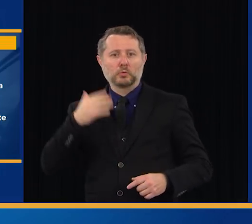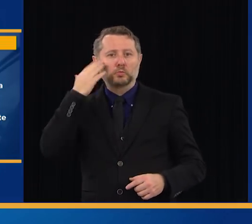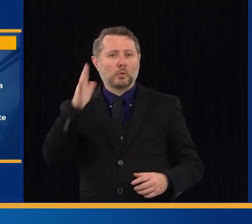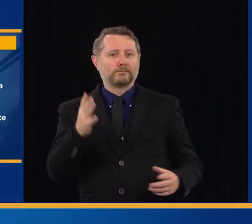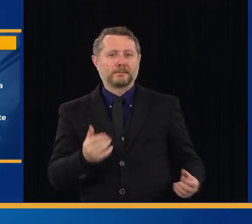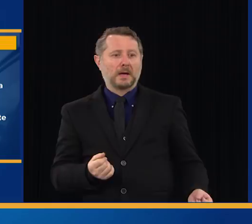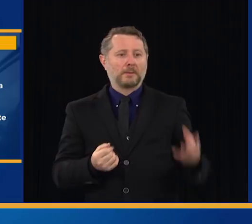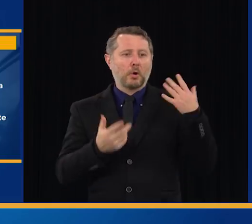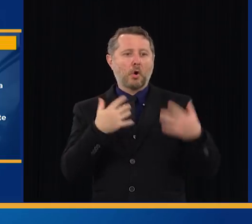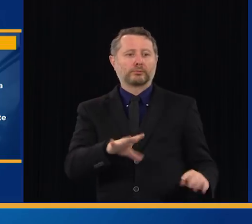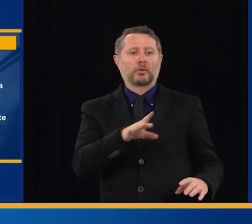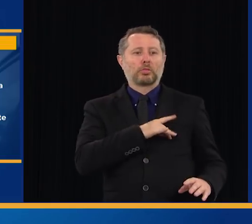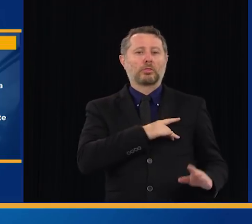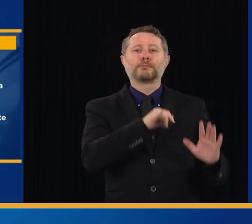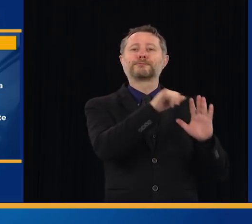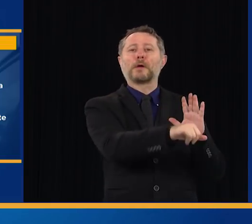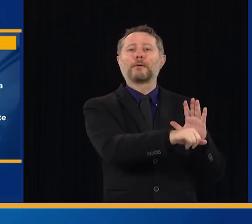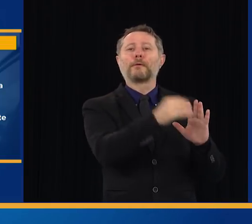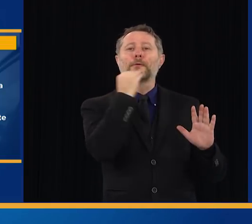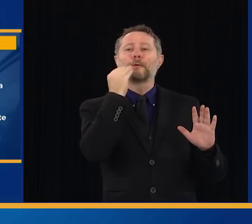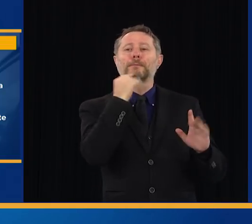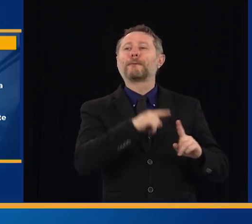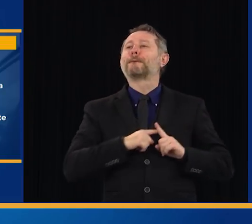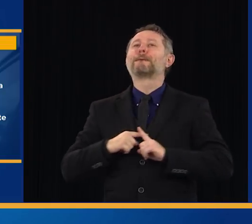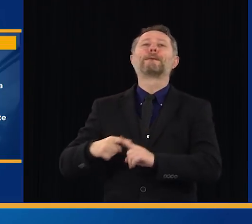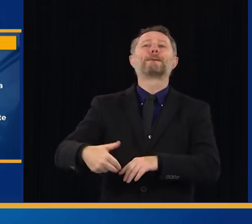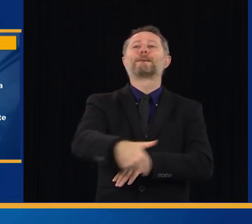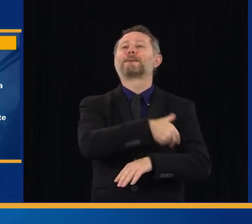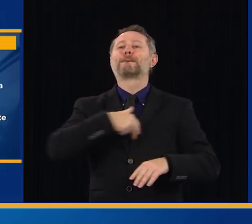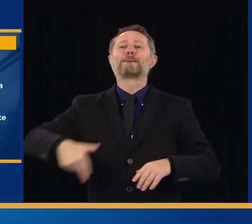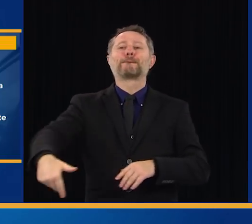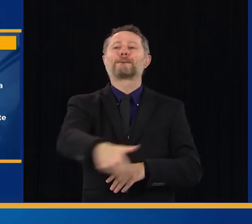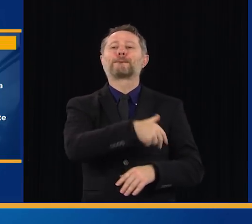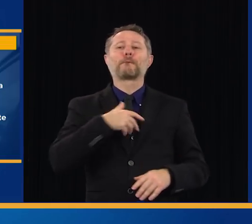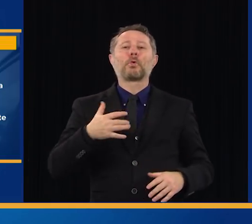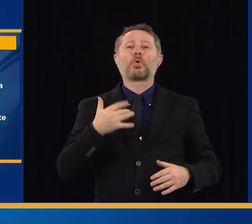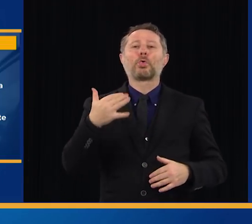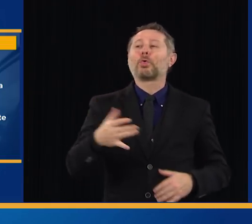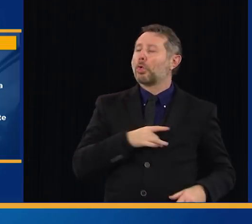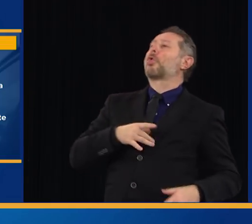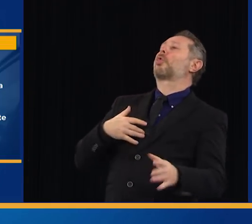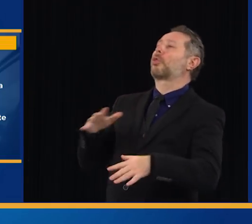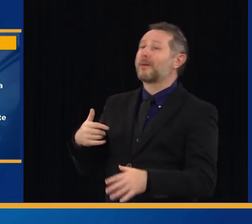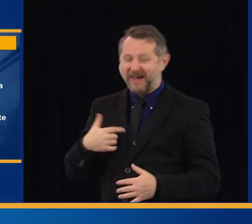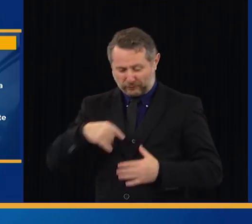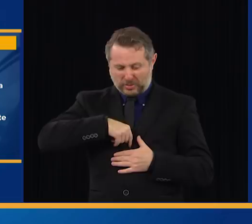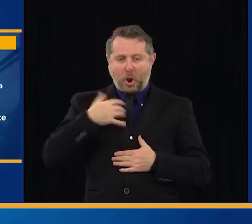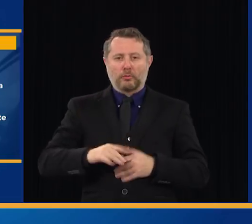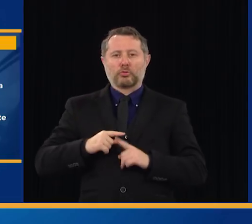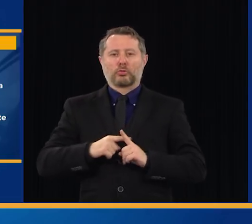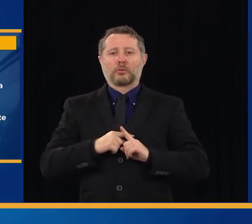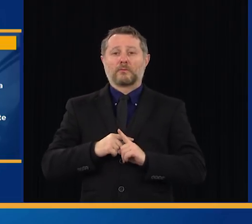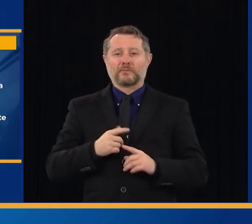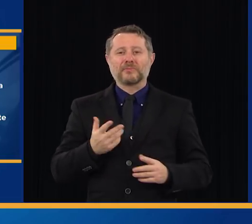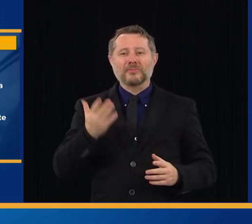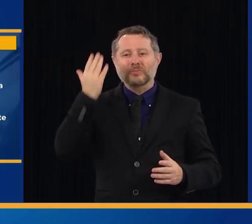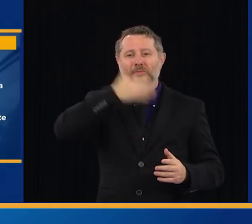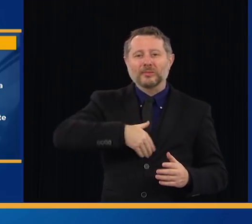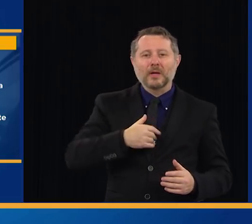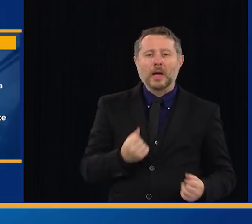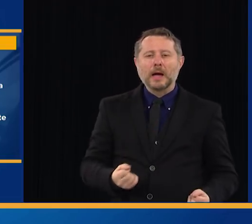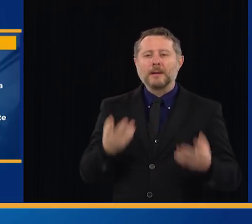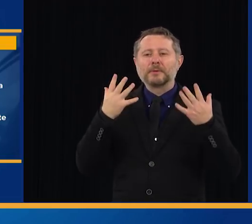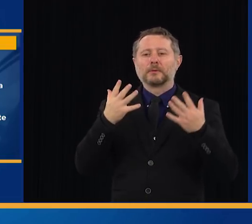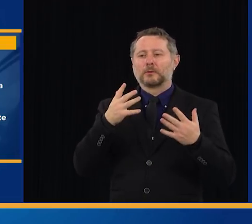people have been infected or are getting infected. We only know at this point how many people